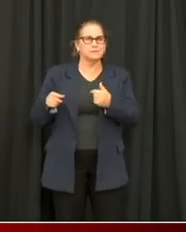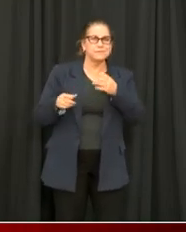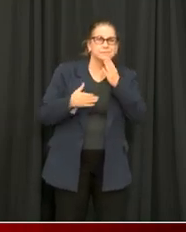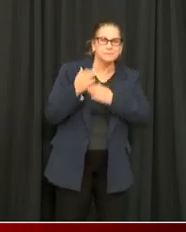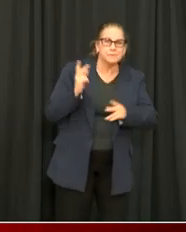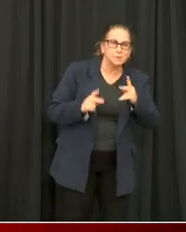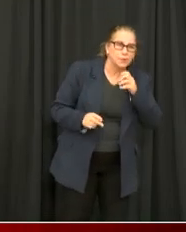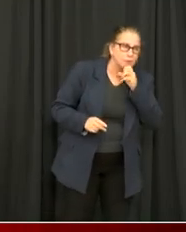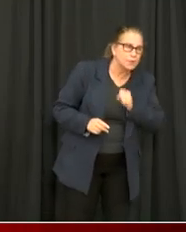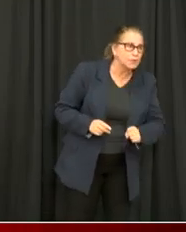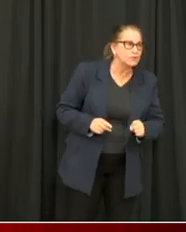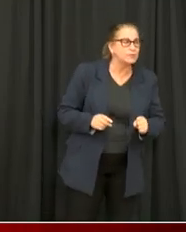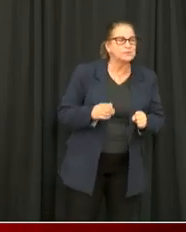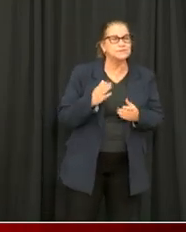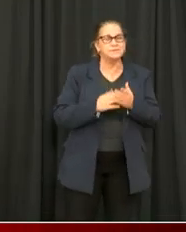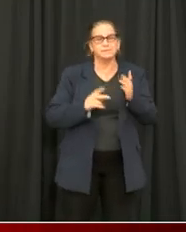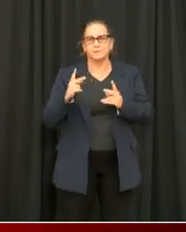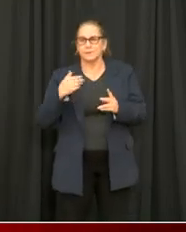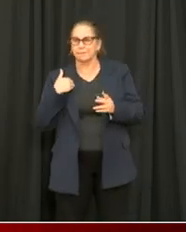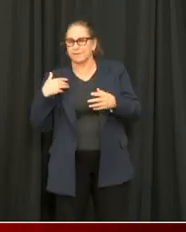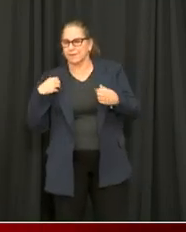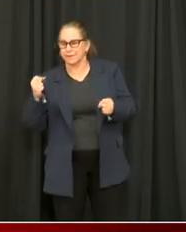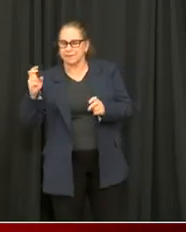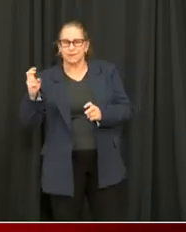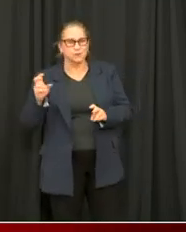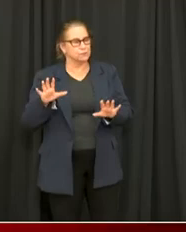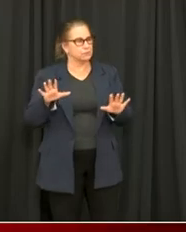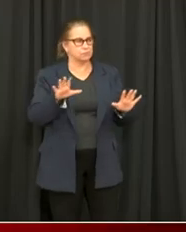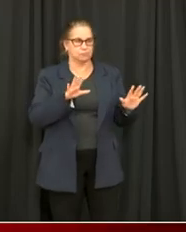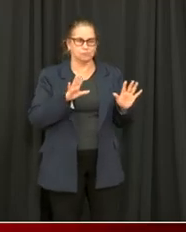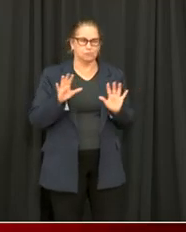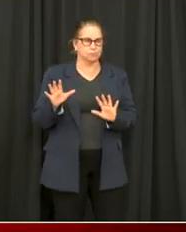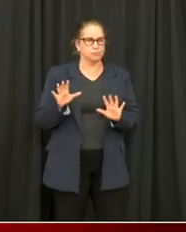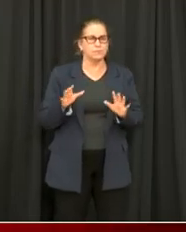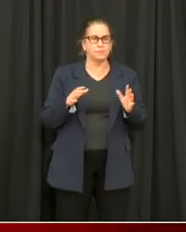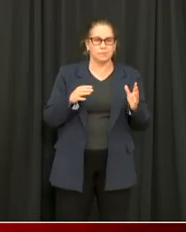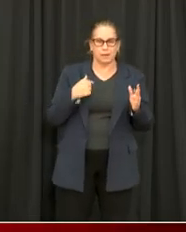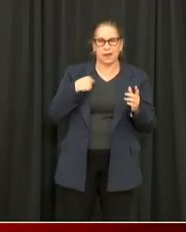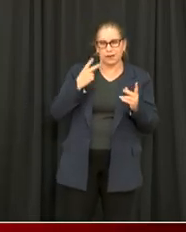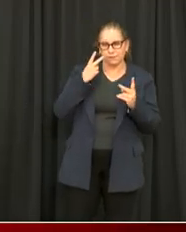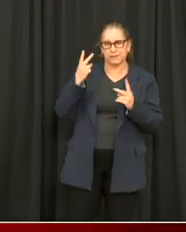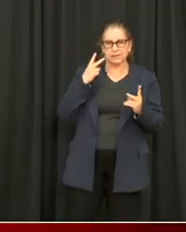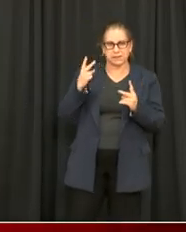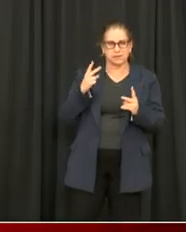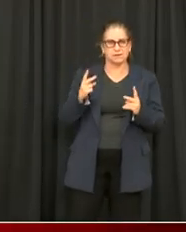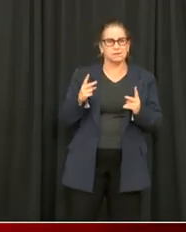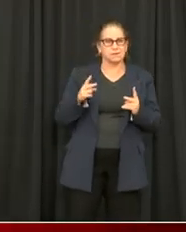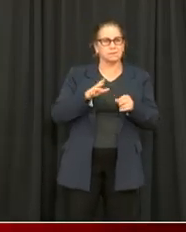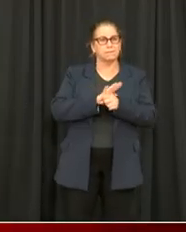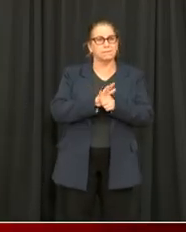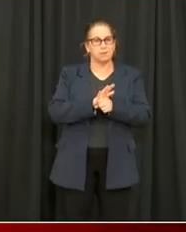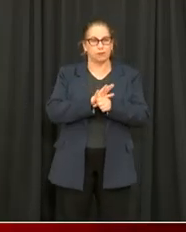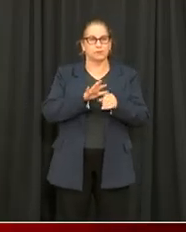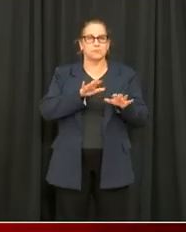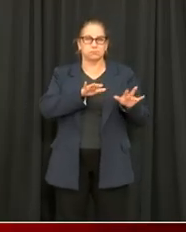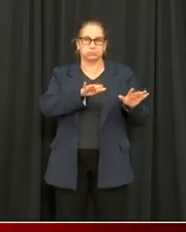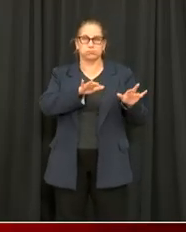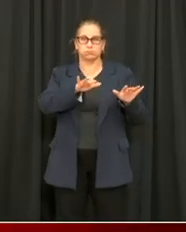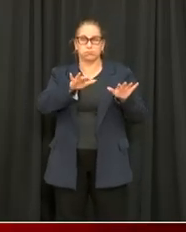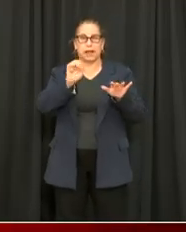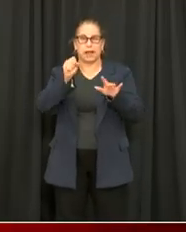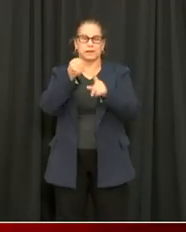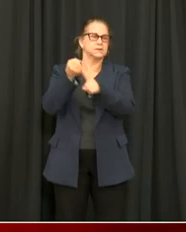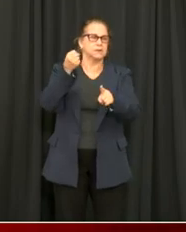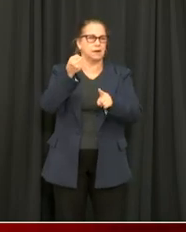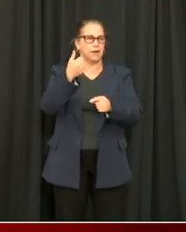of the people that we have seen that this virus can attack and be devastating